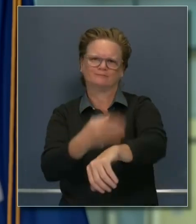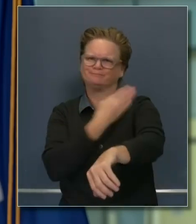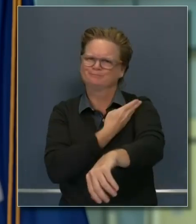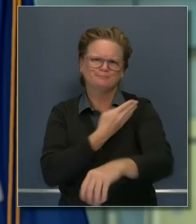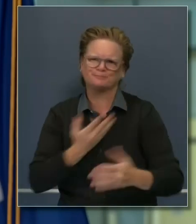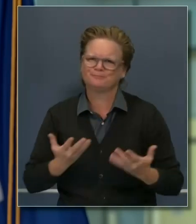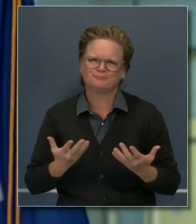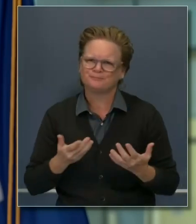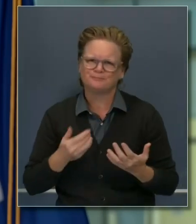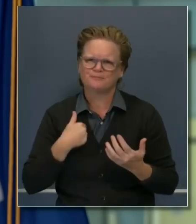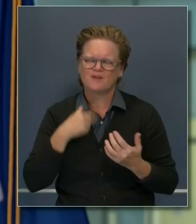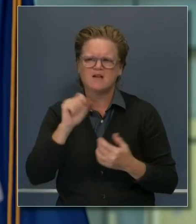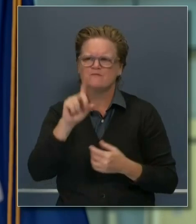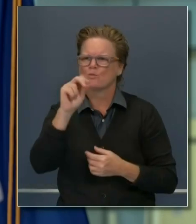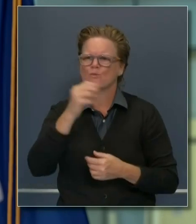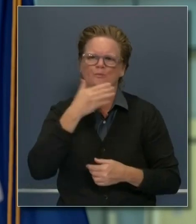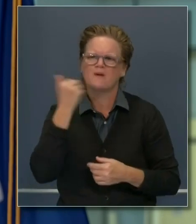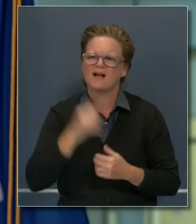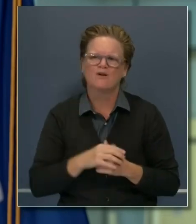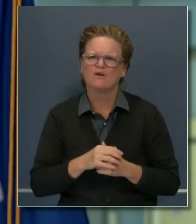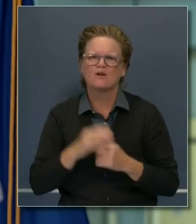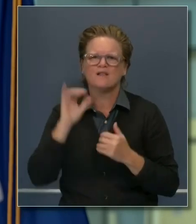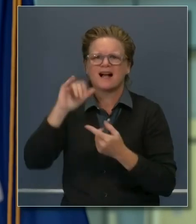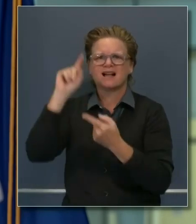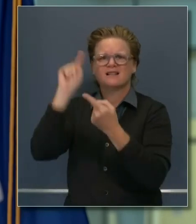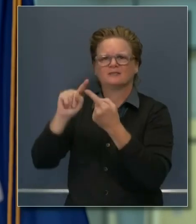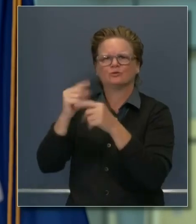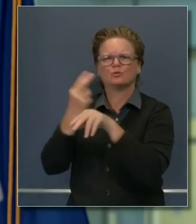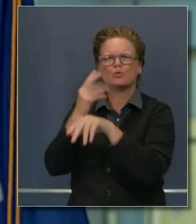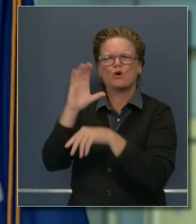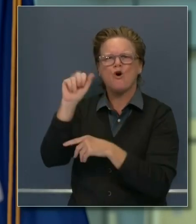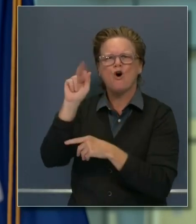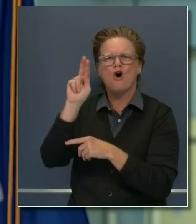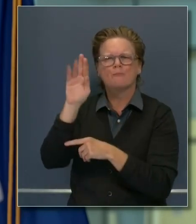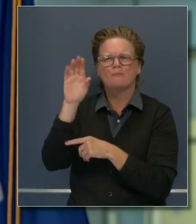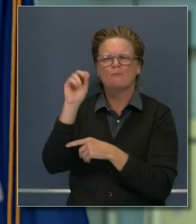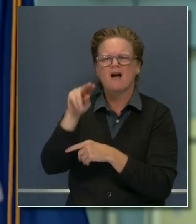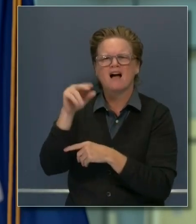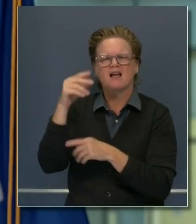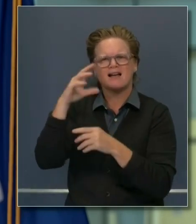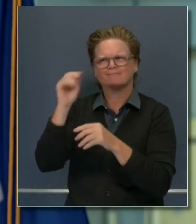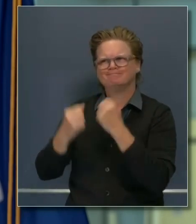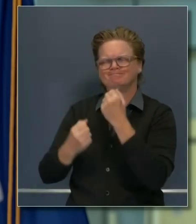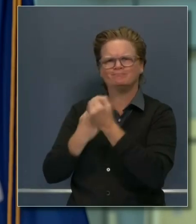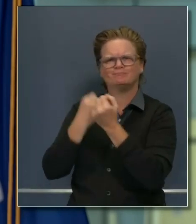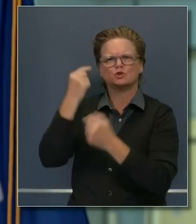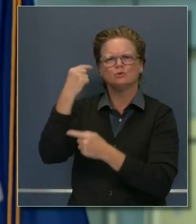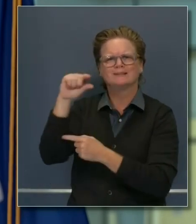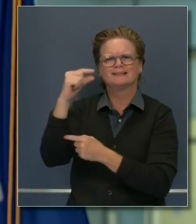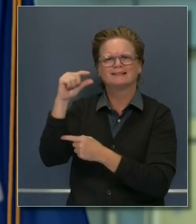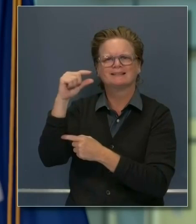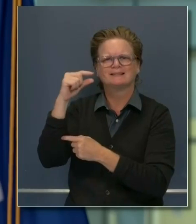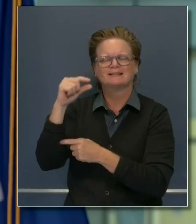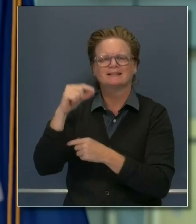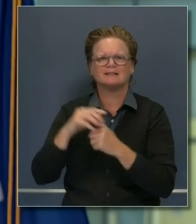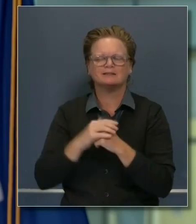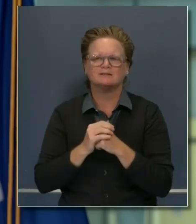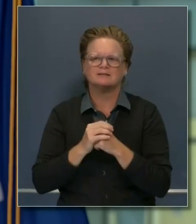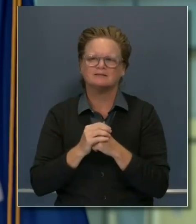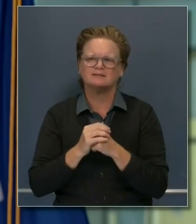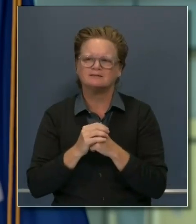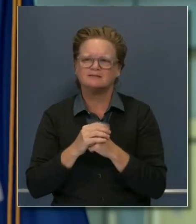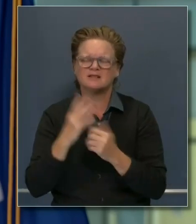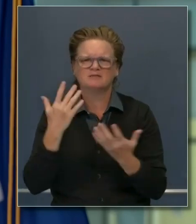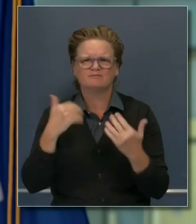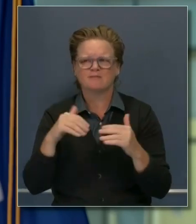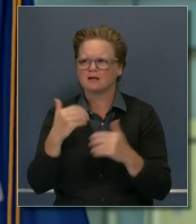of low-carbon green growth and to begin the process of changing the way we produce and consume energy, both supply